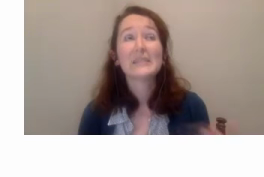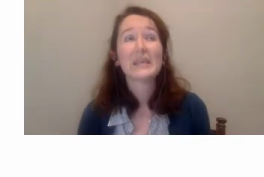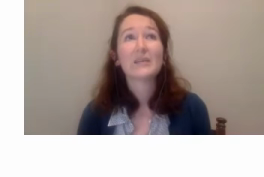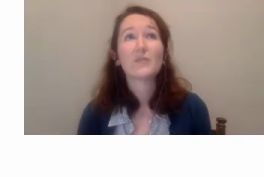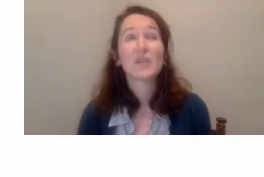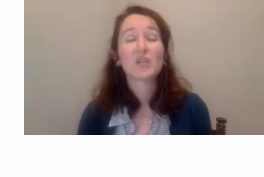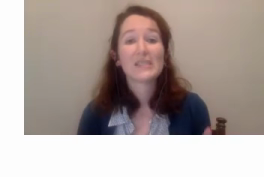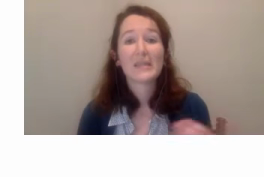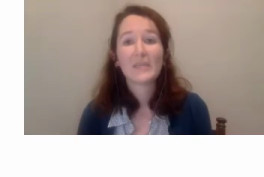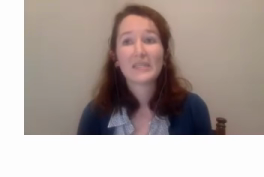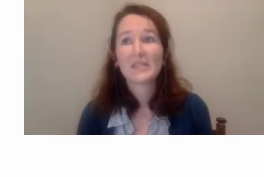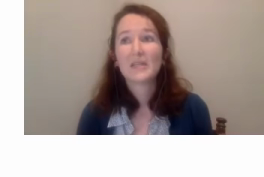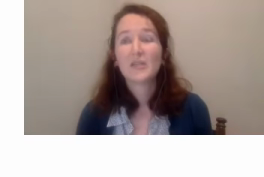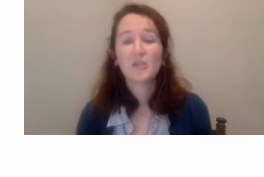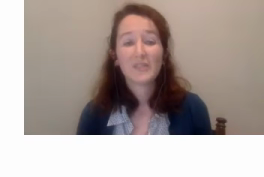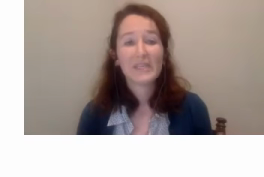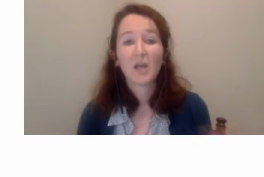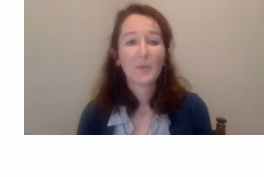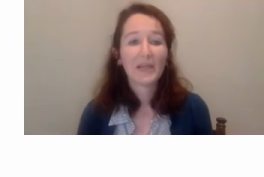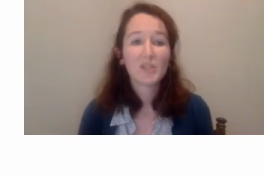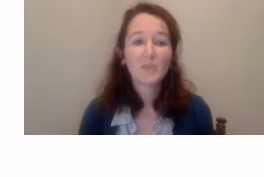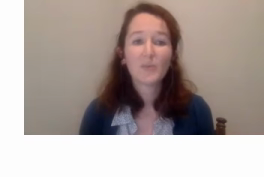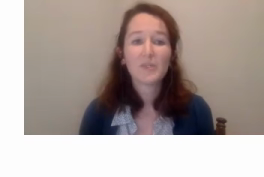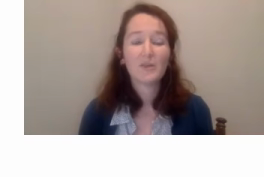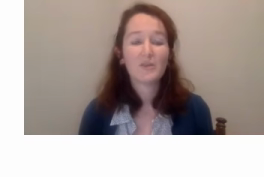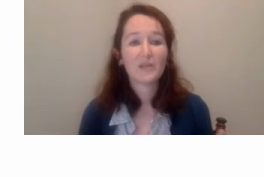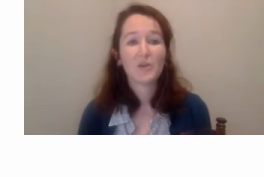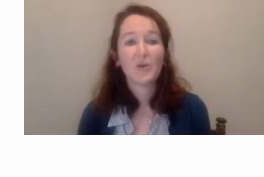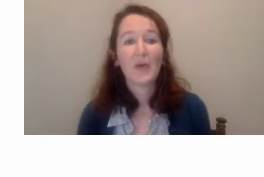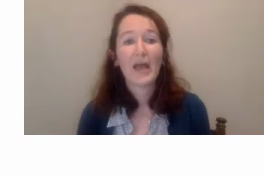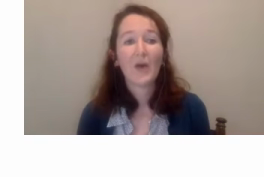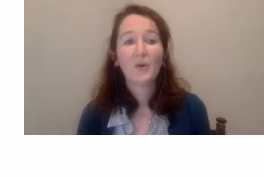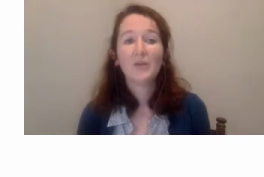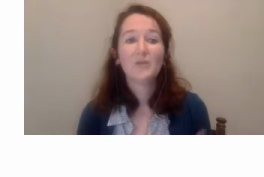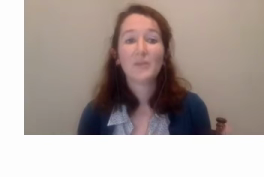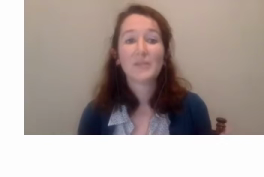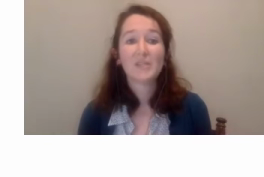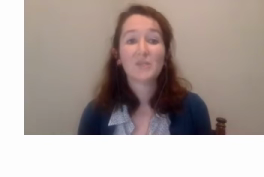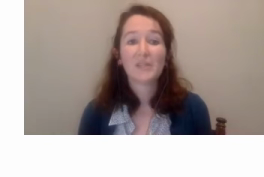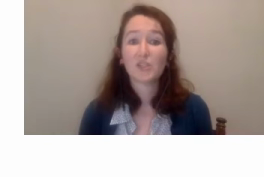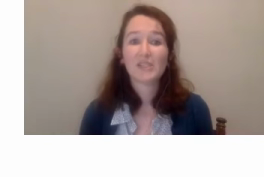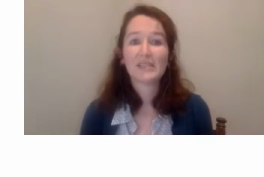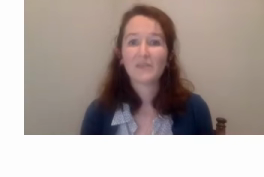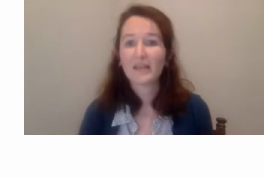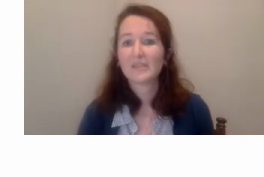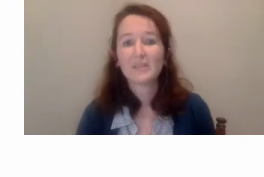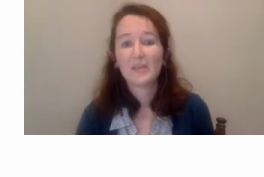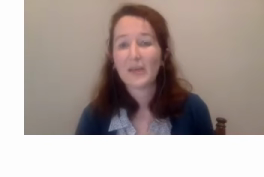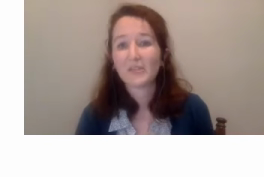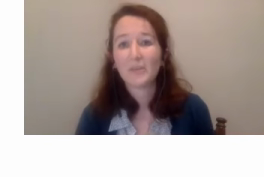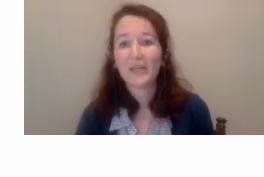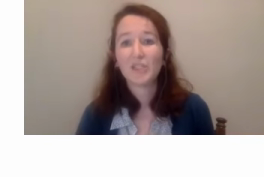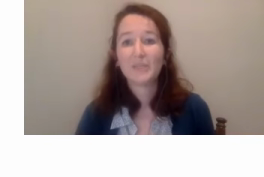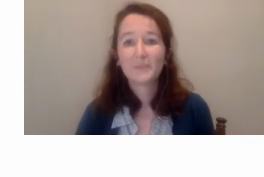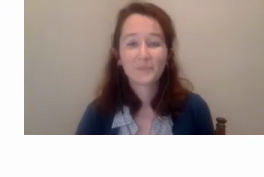guess that reduction is limited to retain comprehension, but we don't in fact know how repetition reduction does in fact